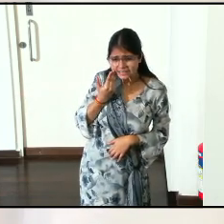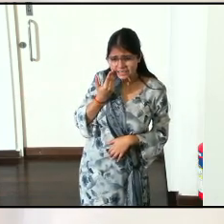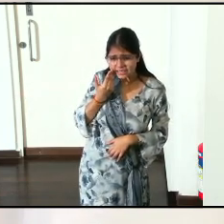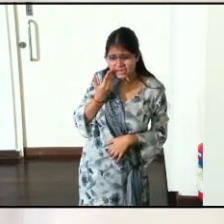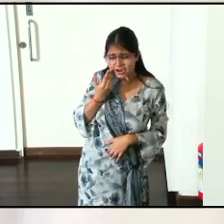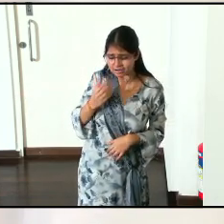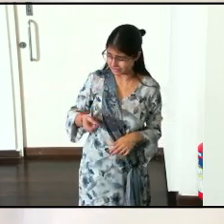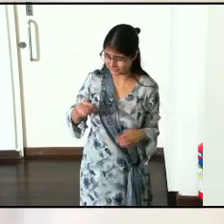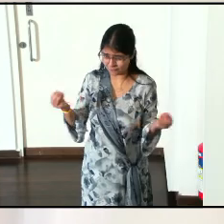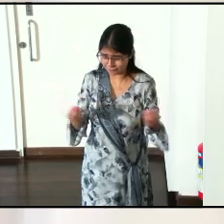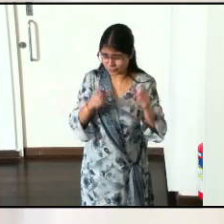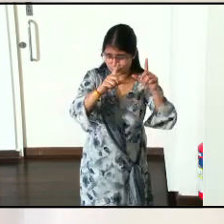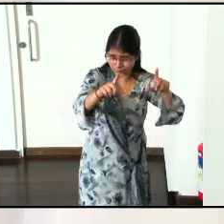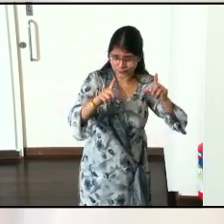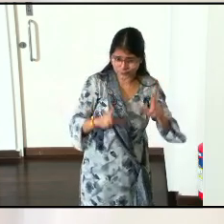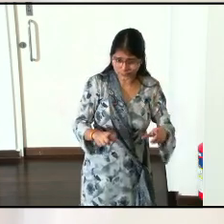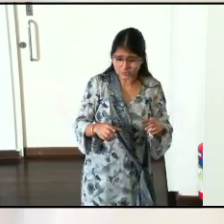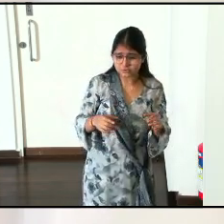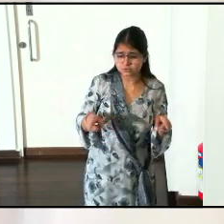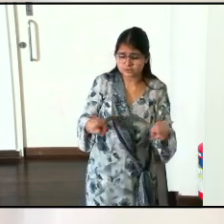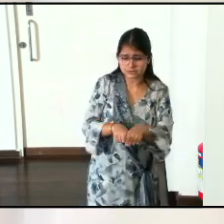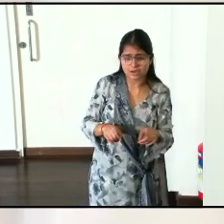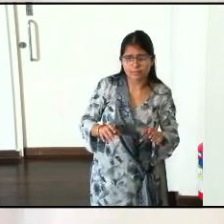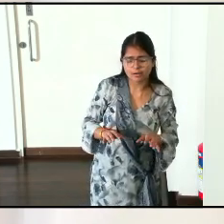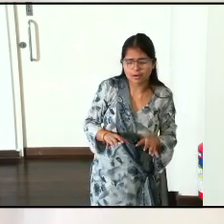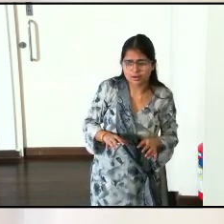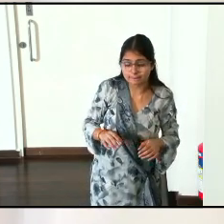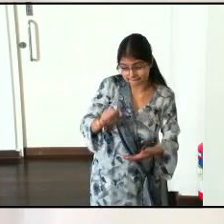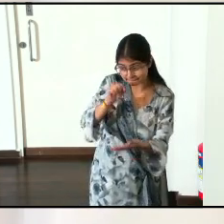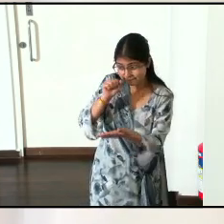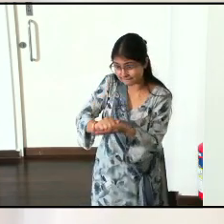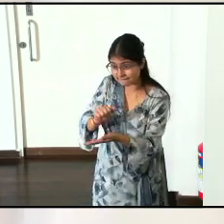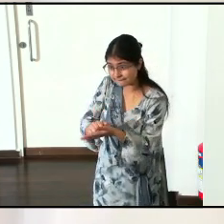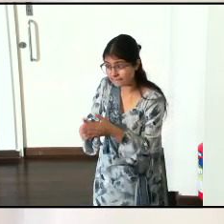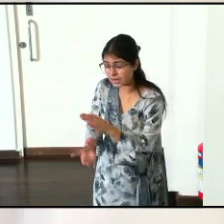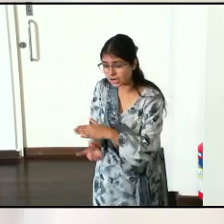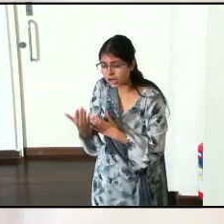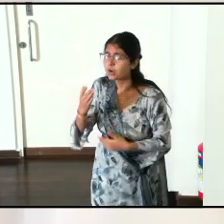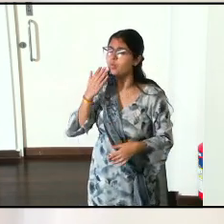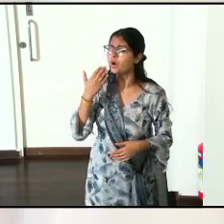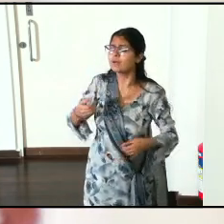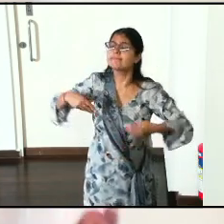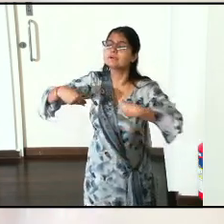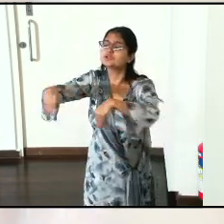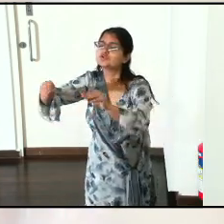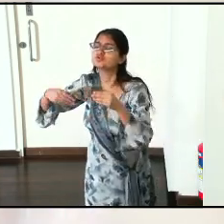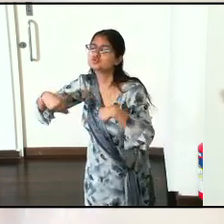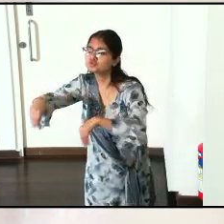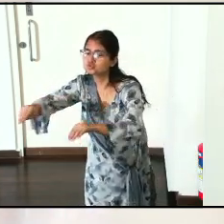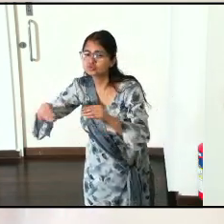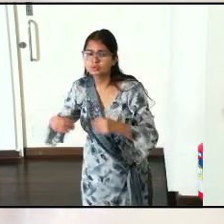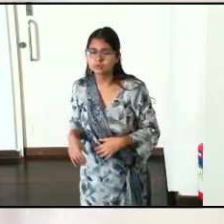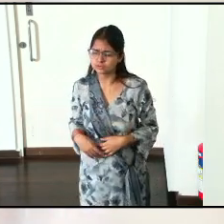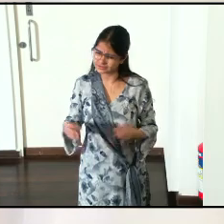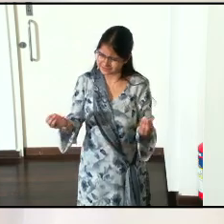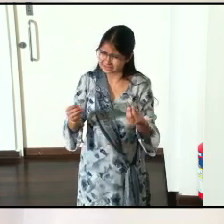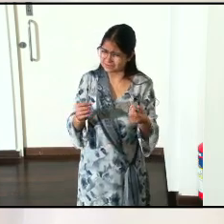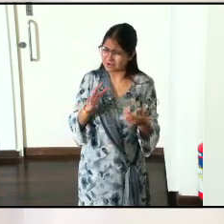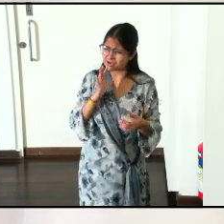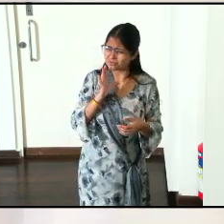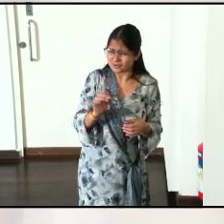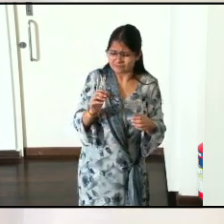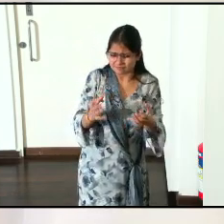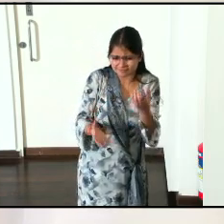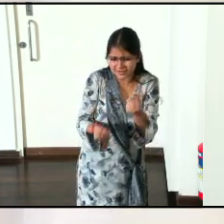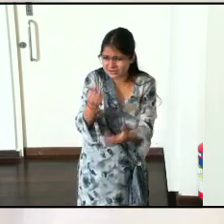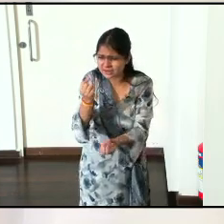subsequently some of these posters were also printed to be sold, so you can actually find them even in the UN and so